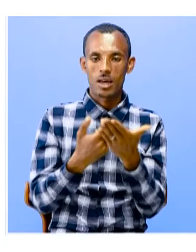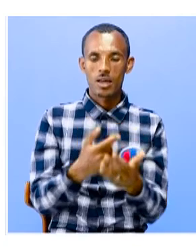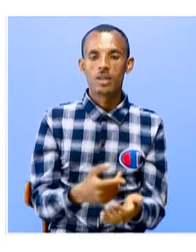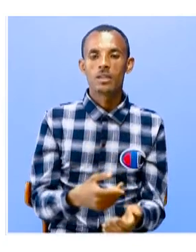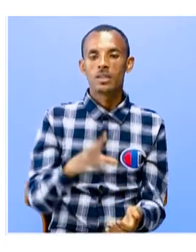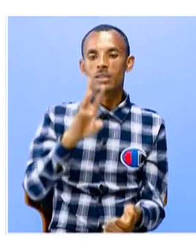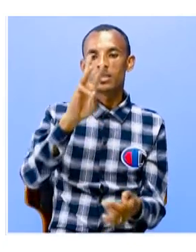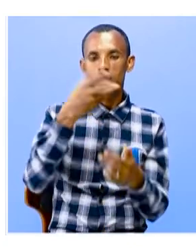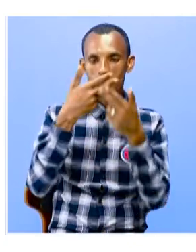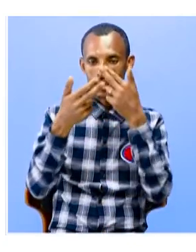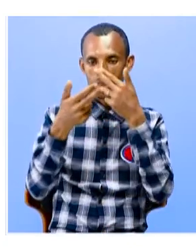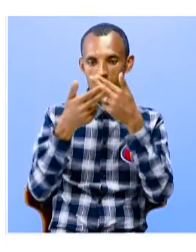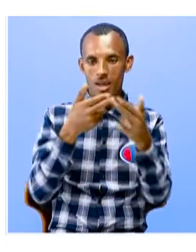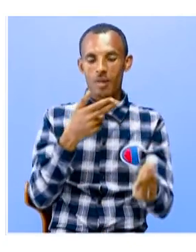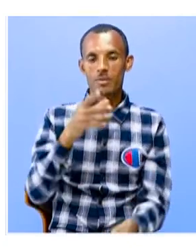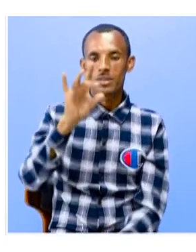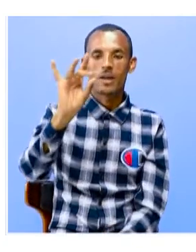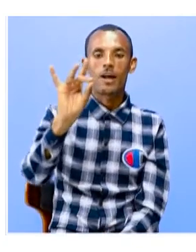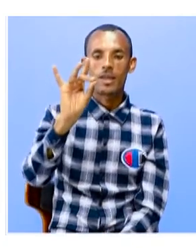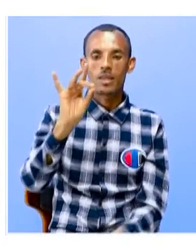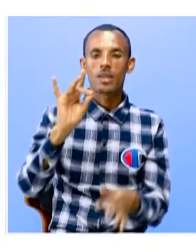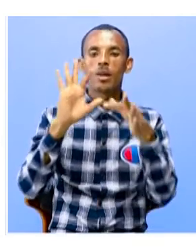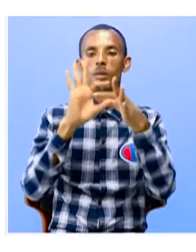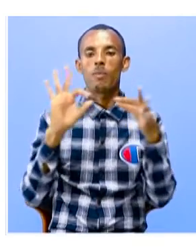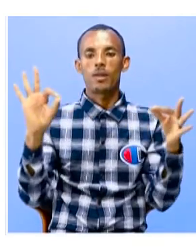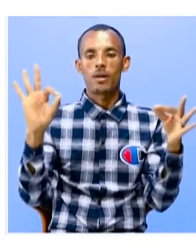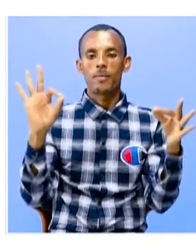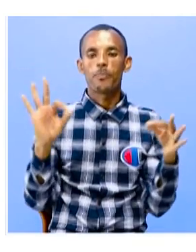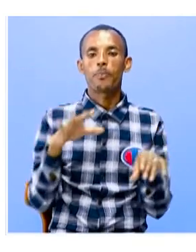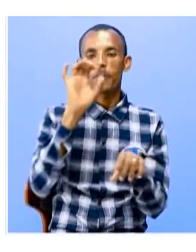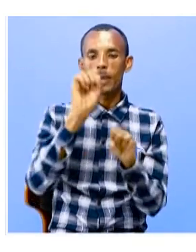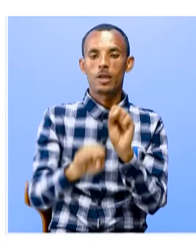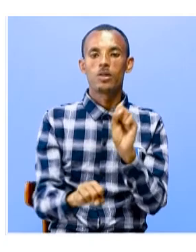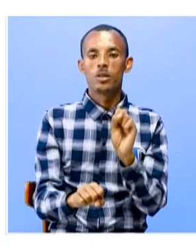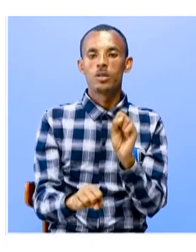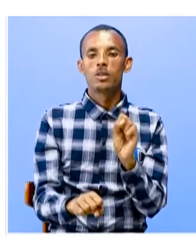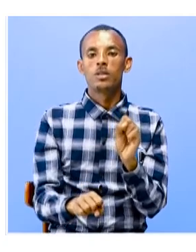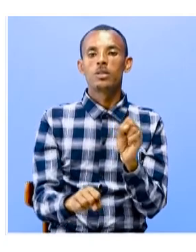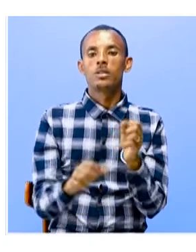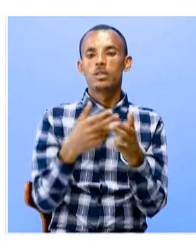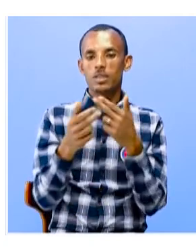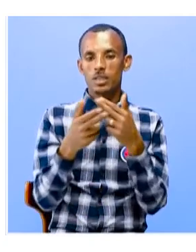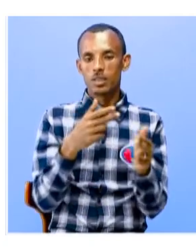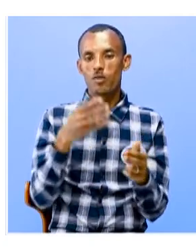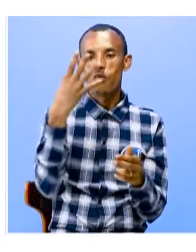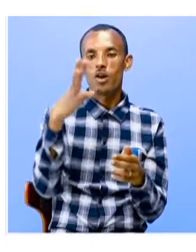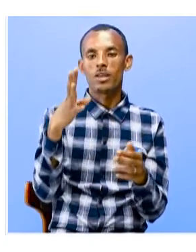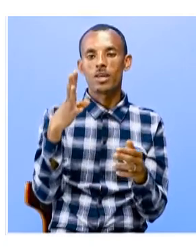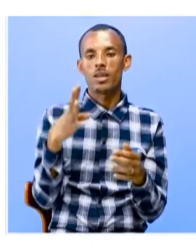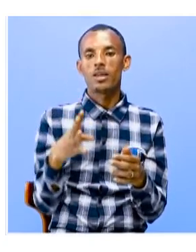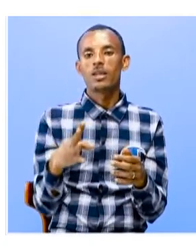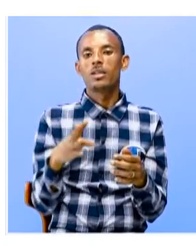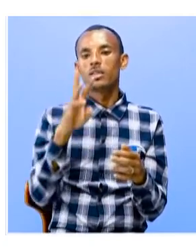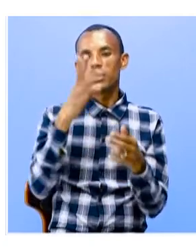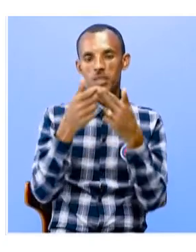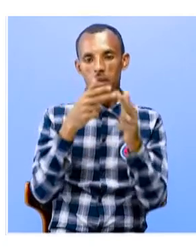is 6 times 8 meter. So multiply this, it is 48. 6 times 8